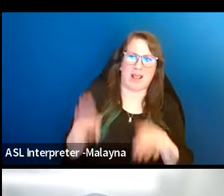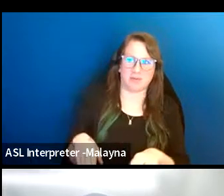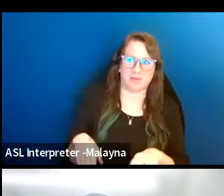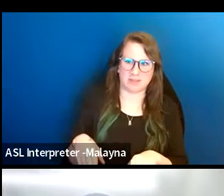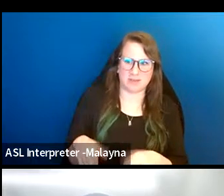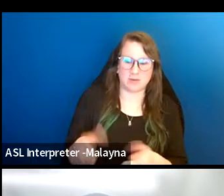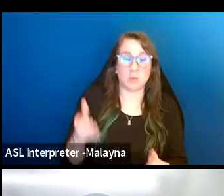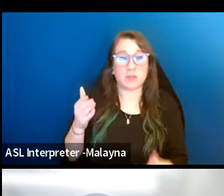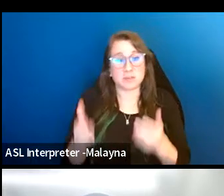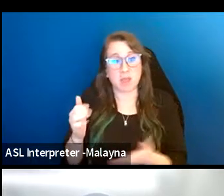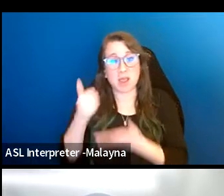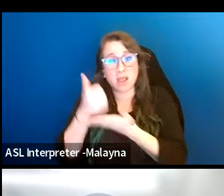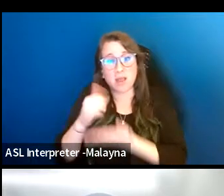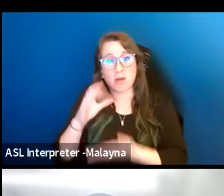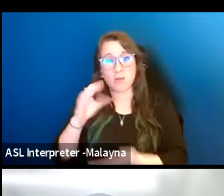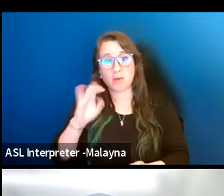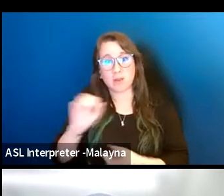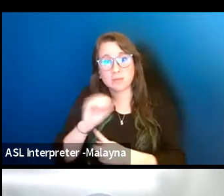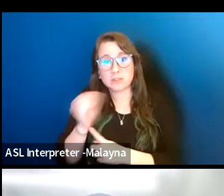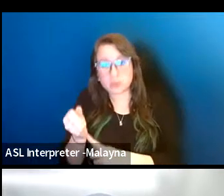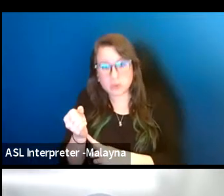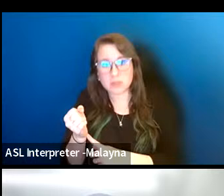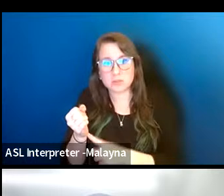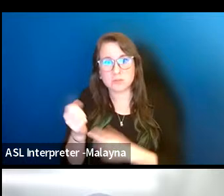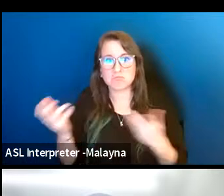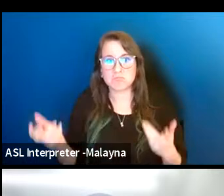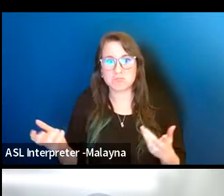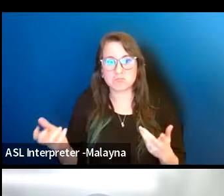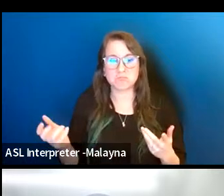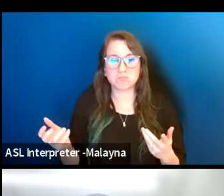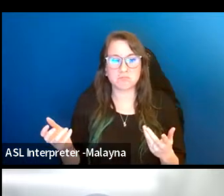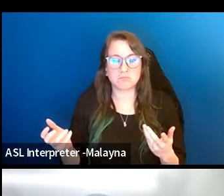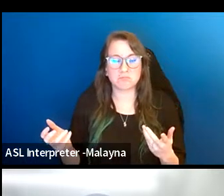which might help the crime situation because